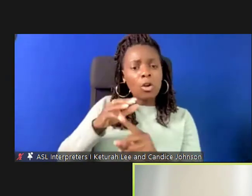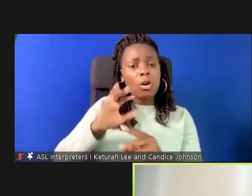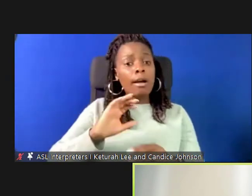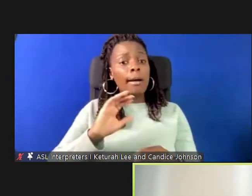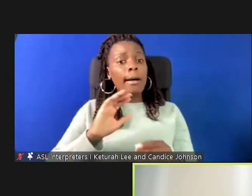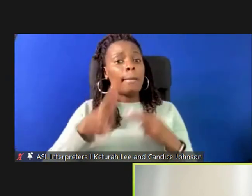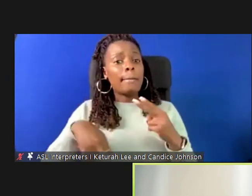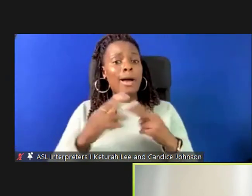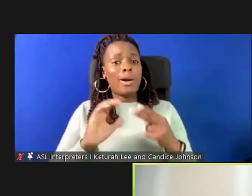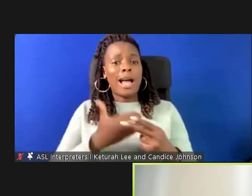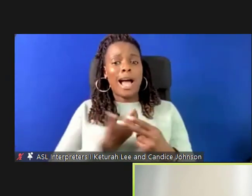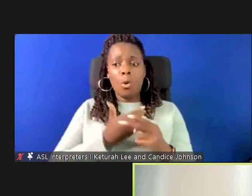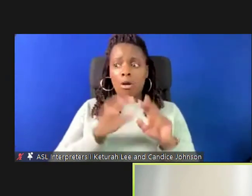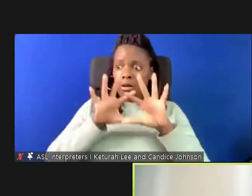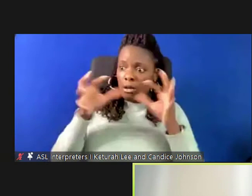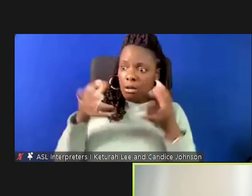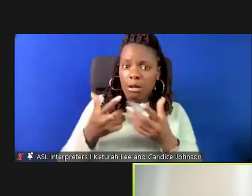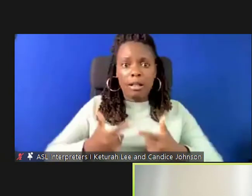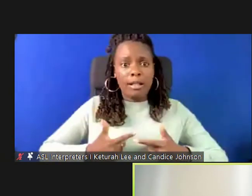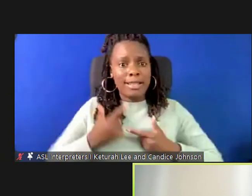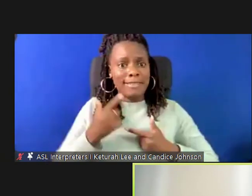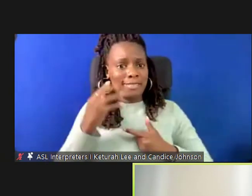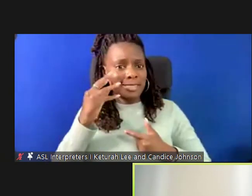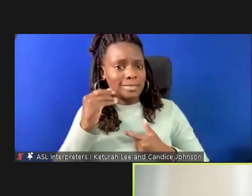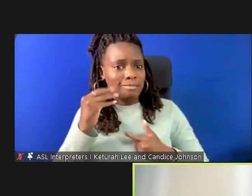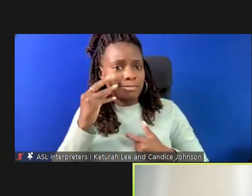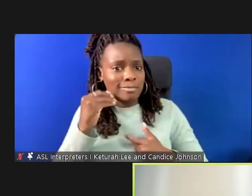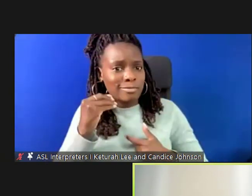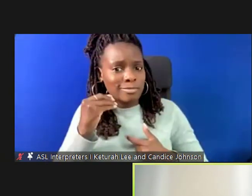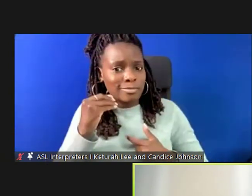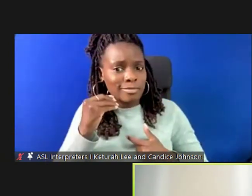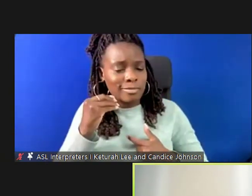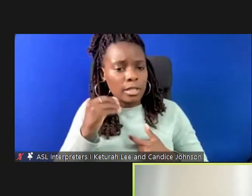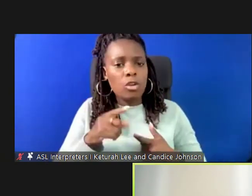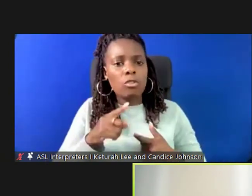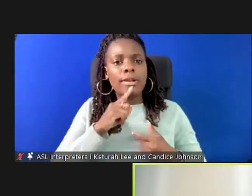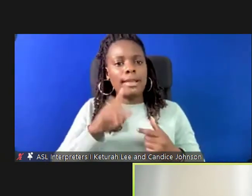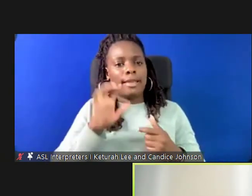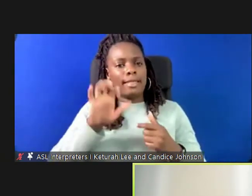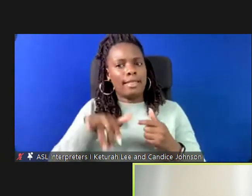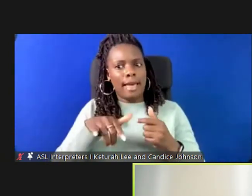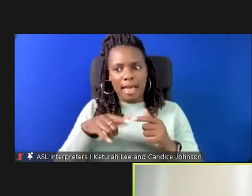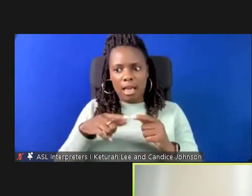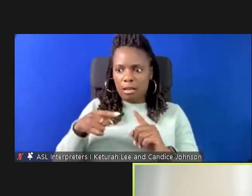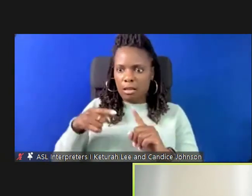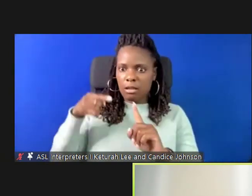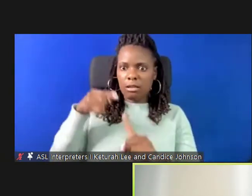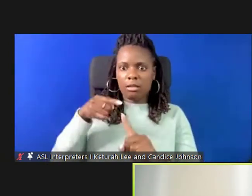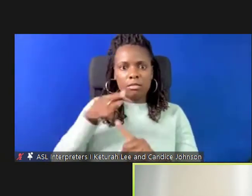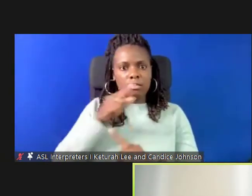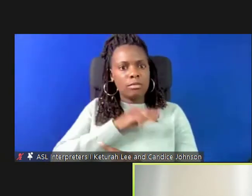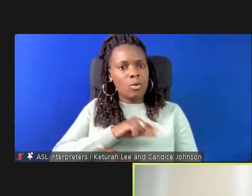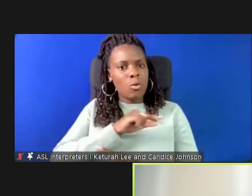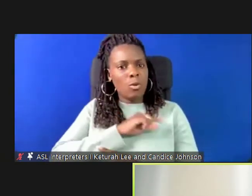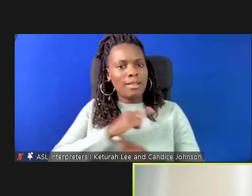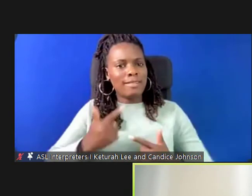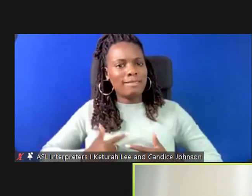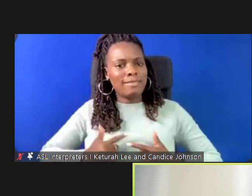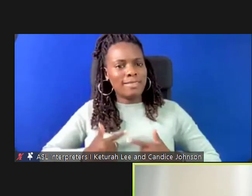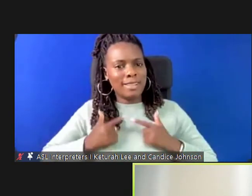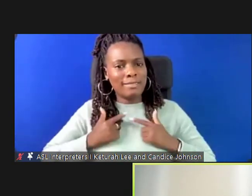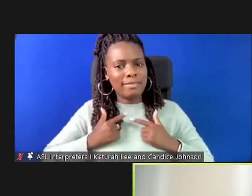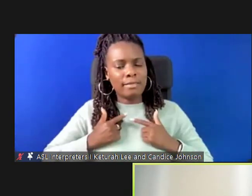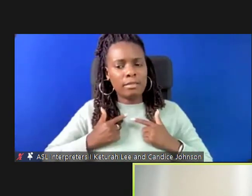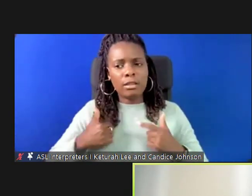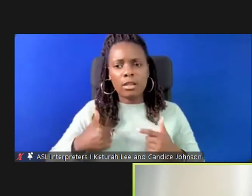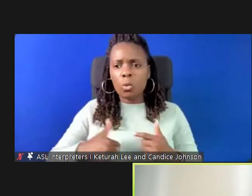and something that creates important quality of life, meaning and purpose. And as we shed light on